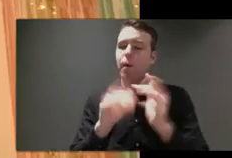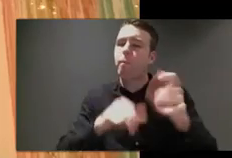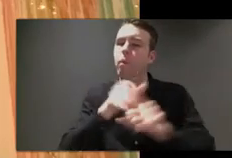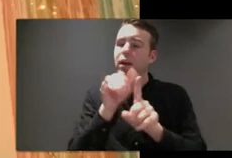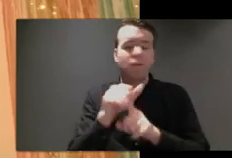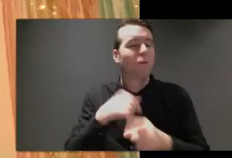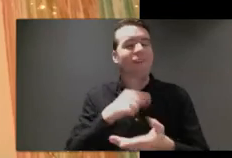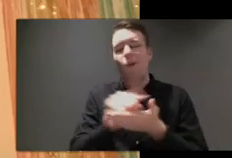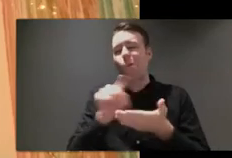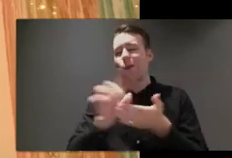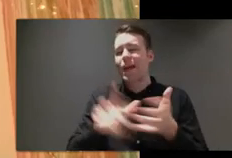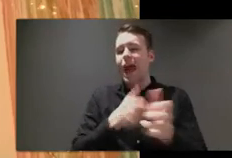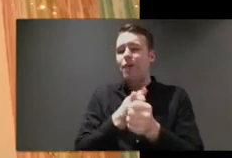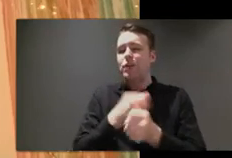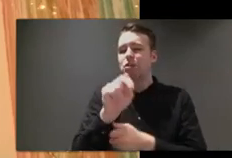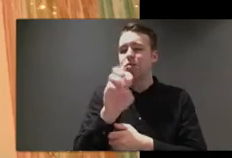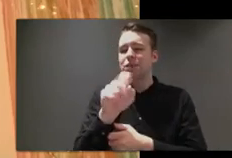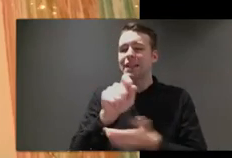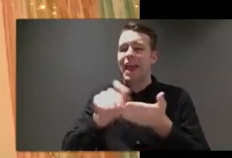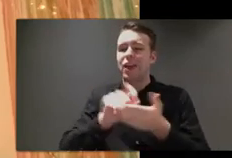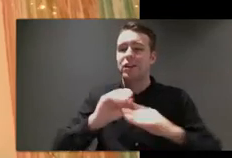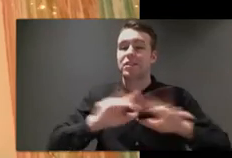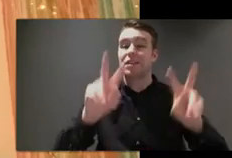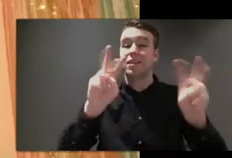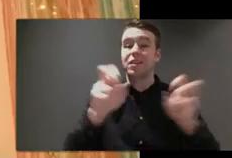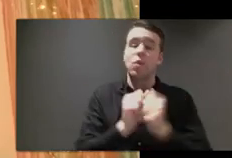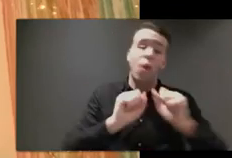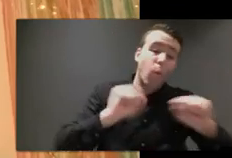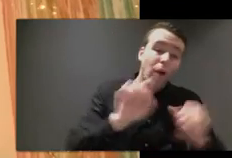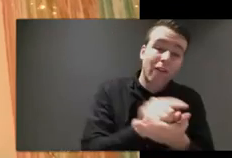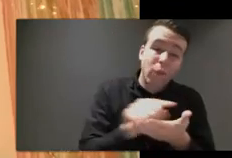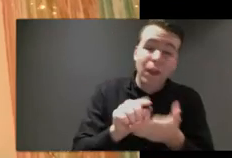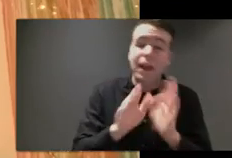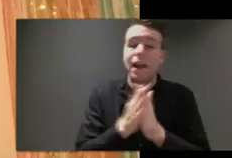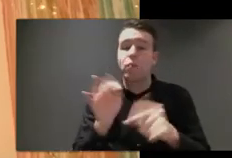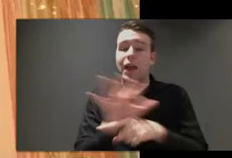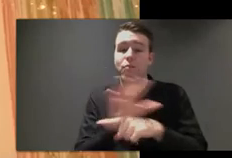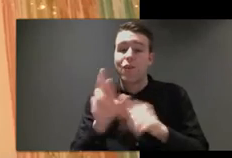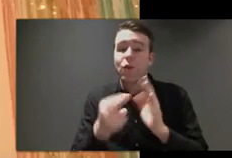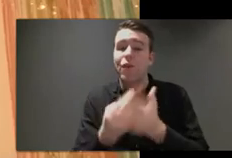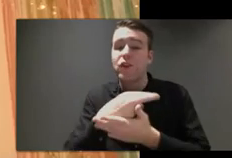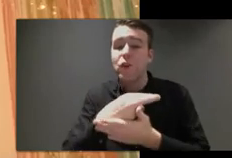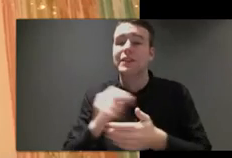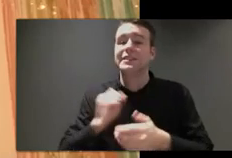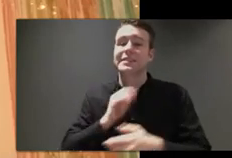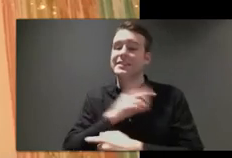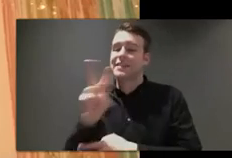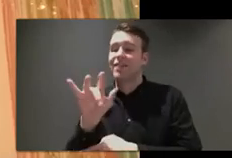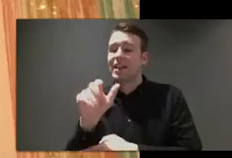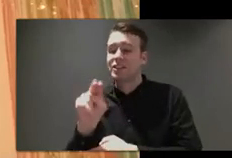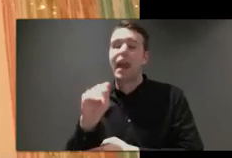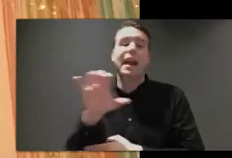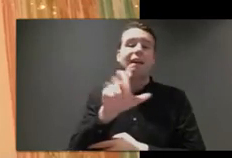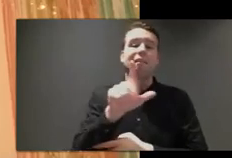weekly advocacy update newsletter that includes topics such as workout of the week, book and movie reviews, staff validations, and club